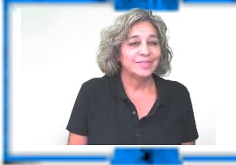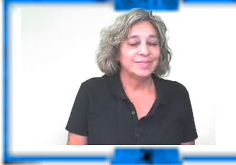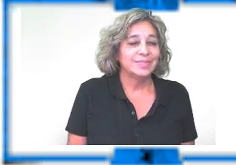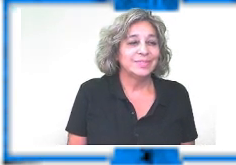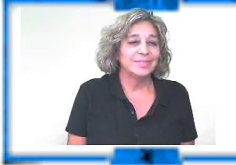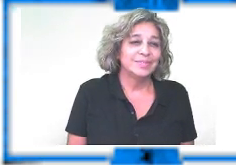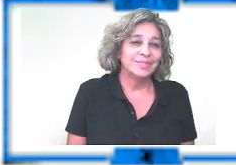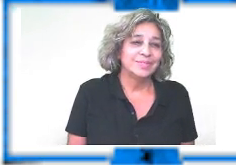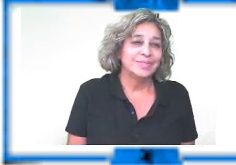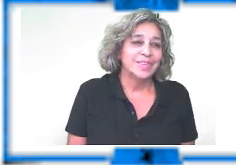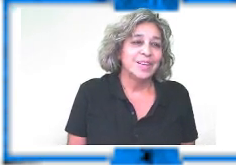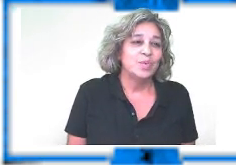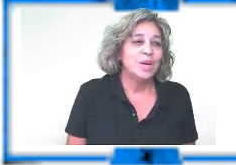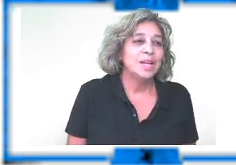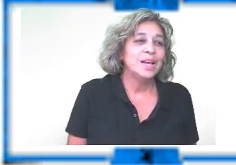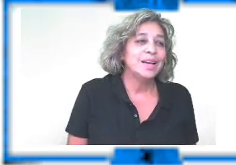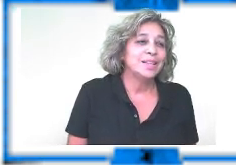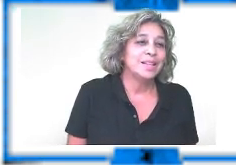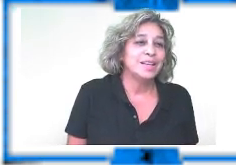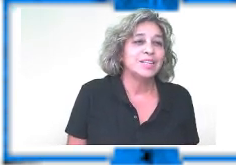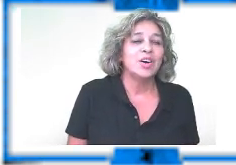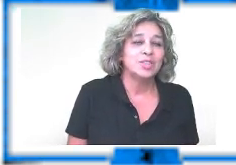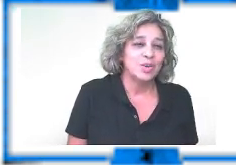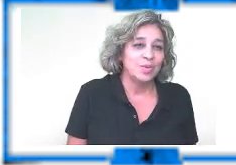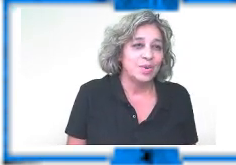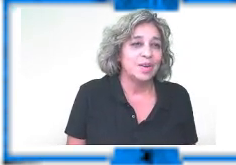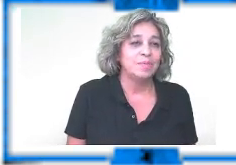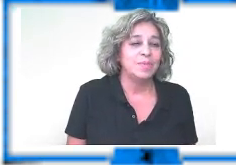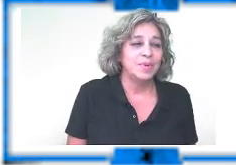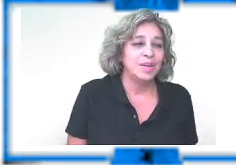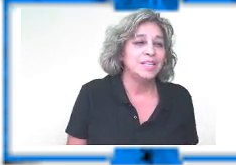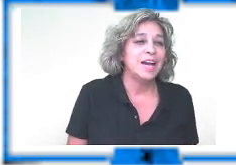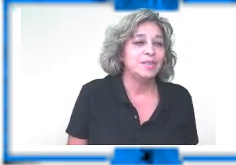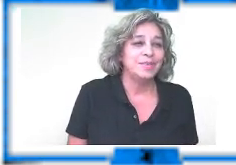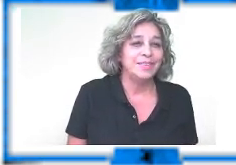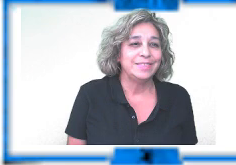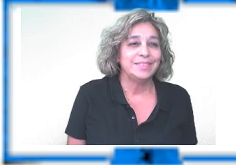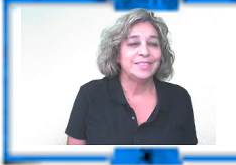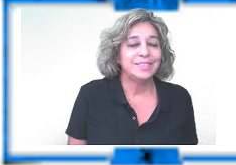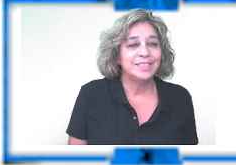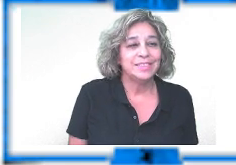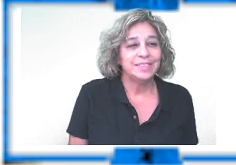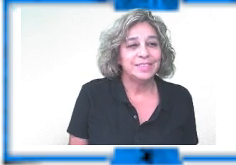Huejutla también es pueblo. Huejutla is also a town.